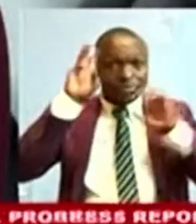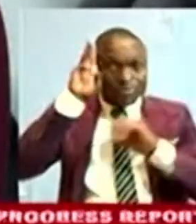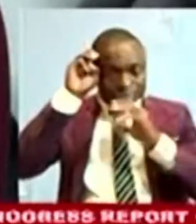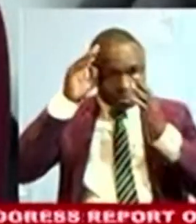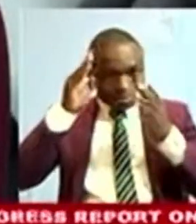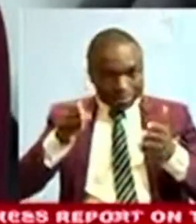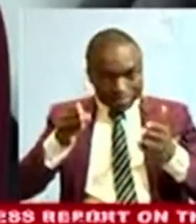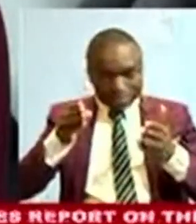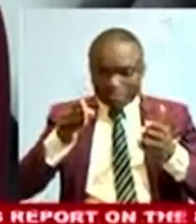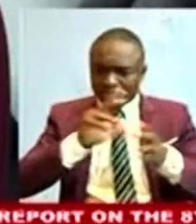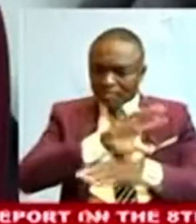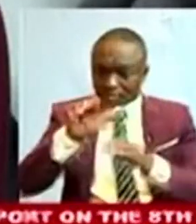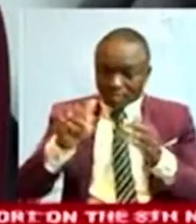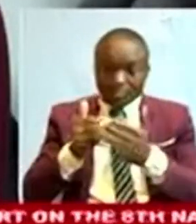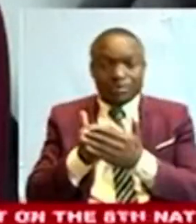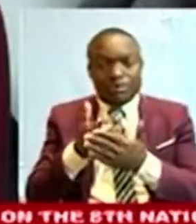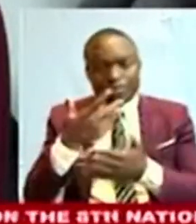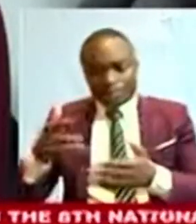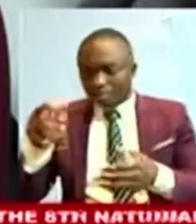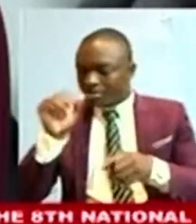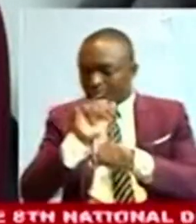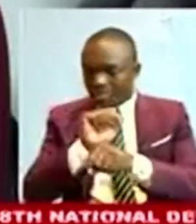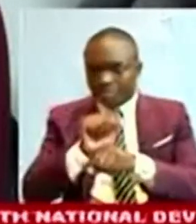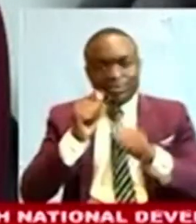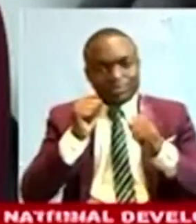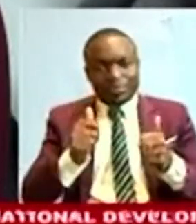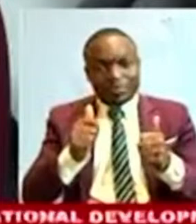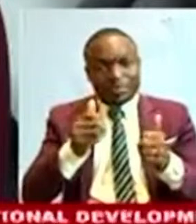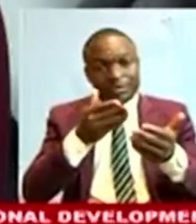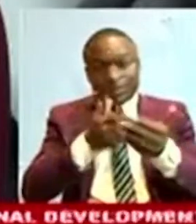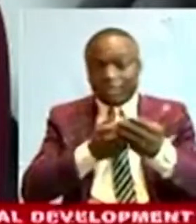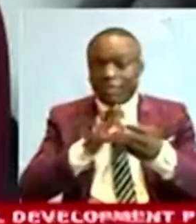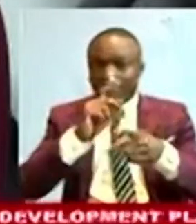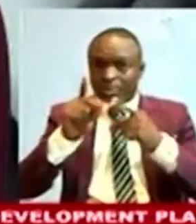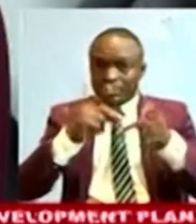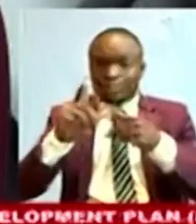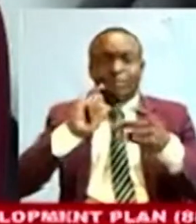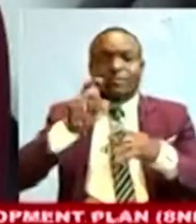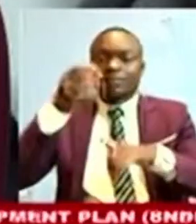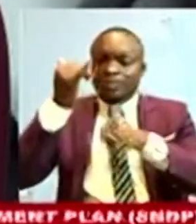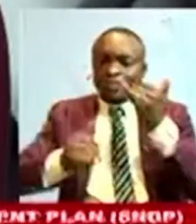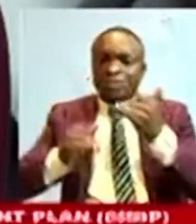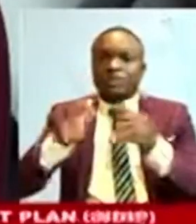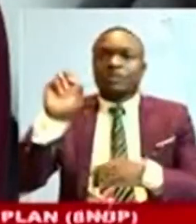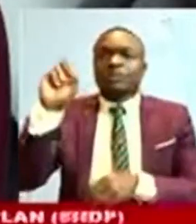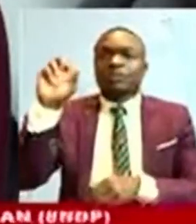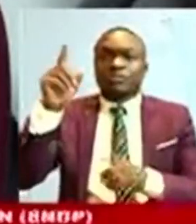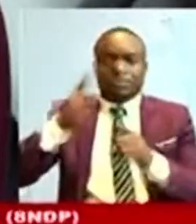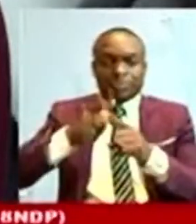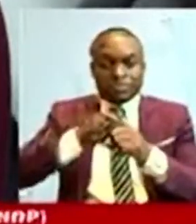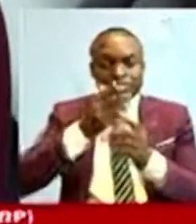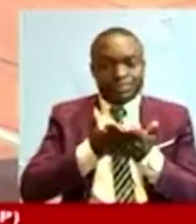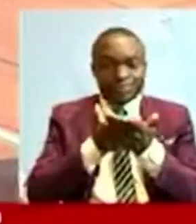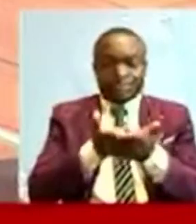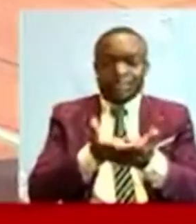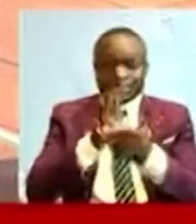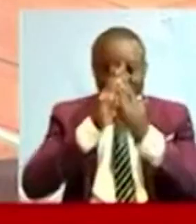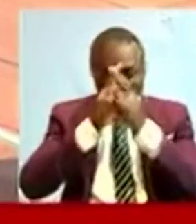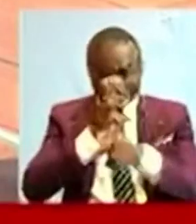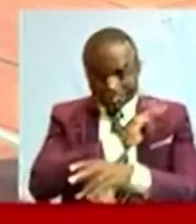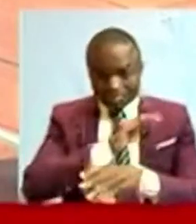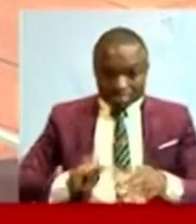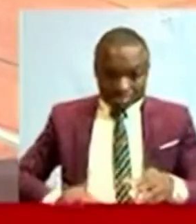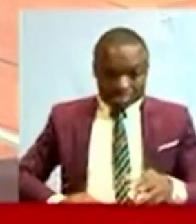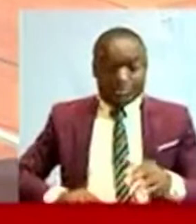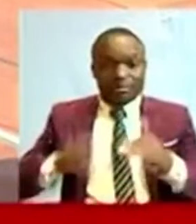all things being equal, this whole process should be complete in less than 12 months. I submit. Thank you. Okay, honorable members, this is where